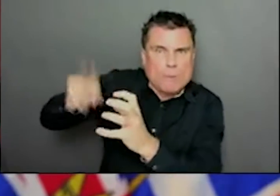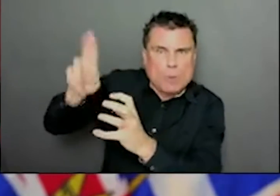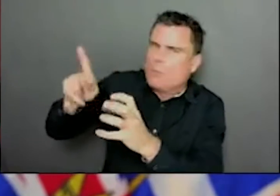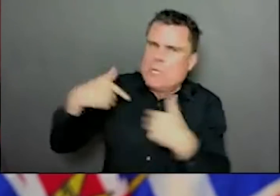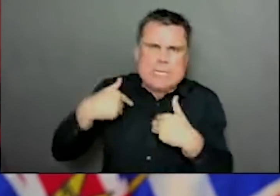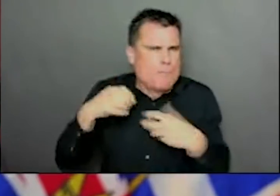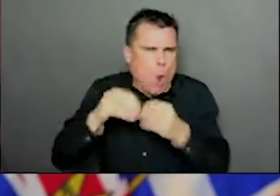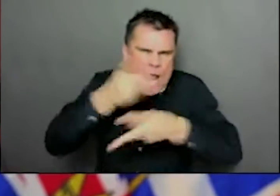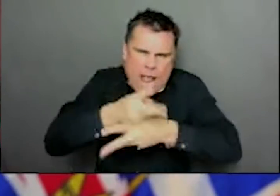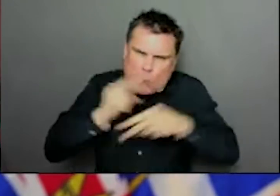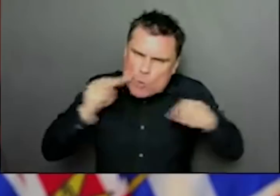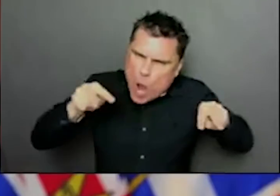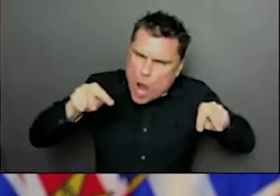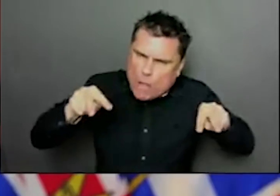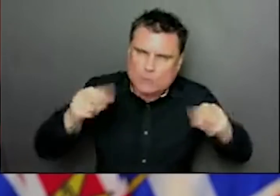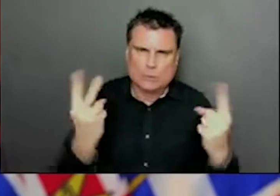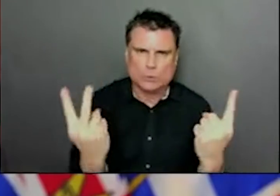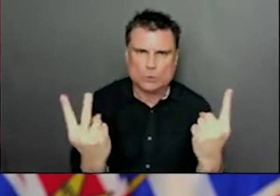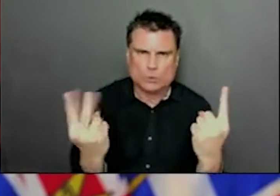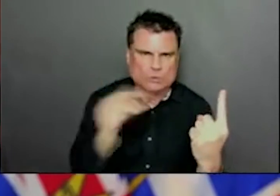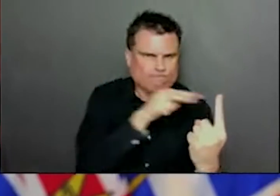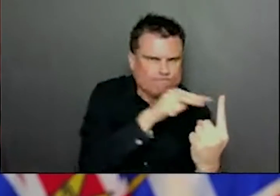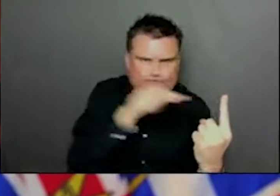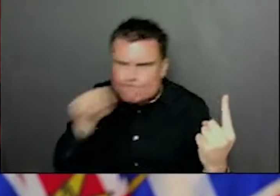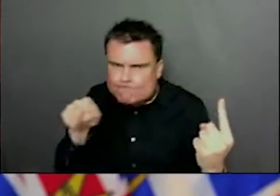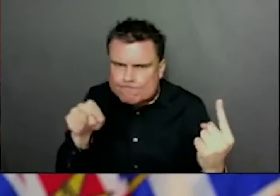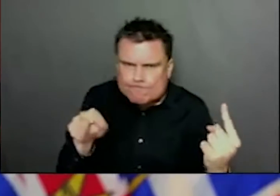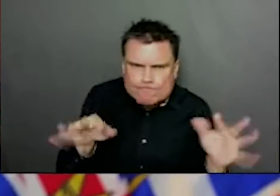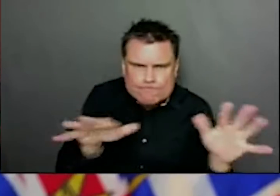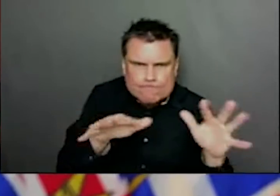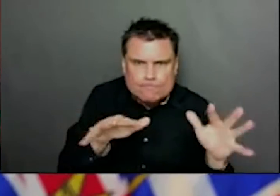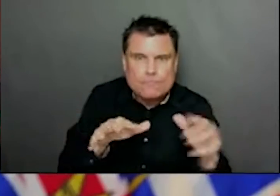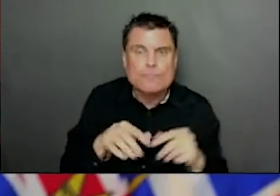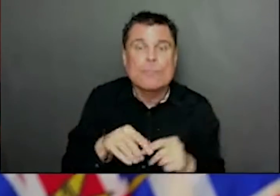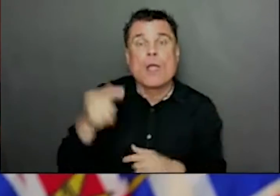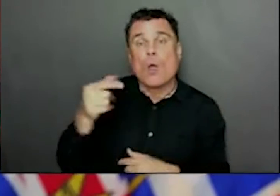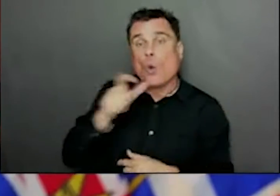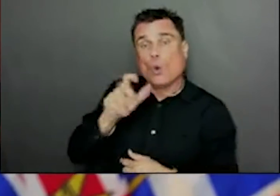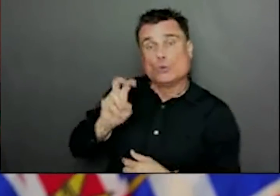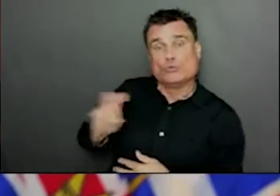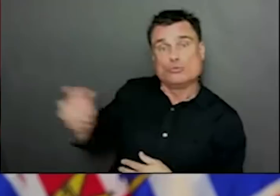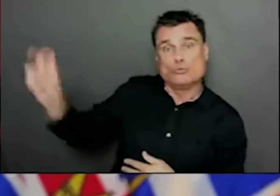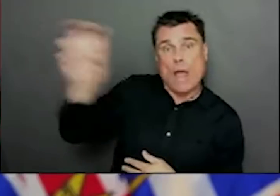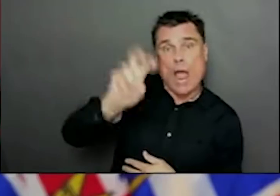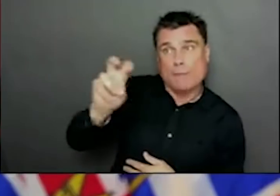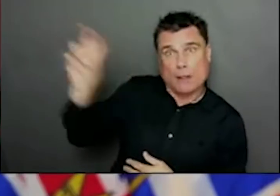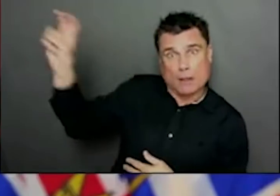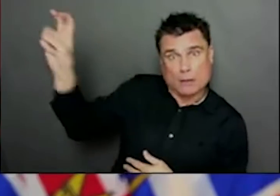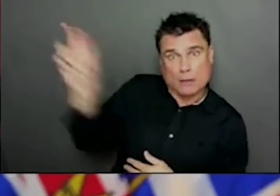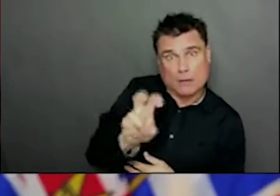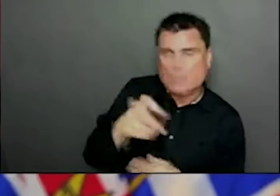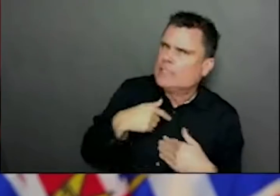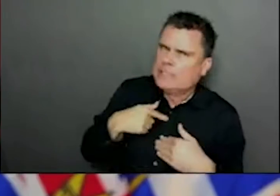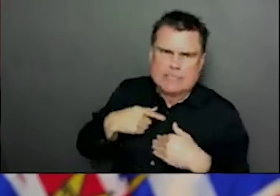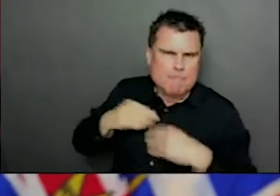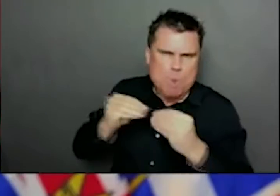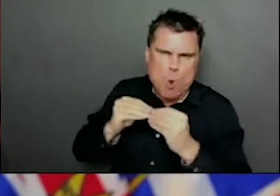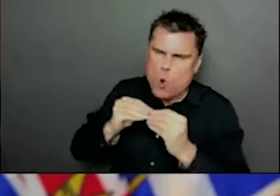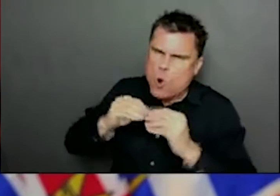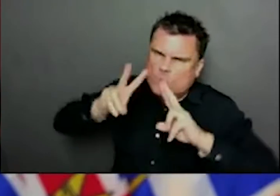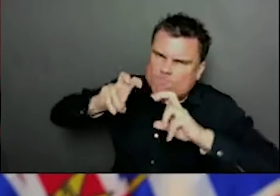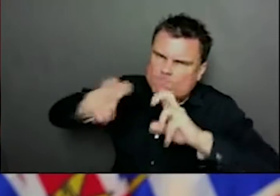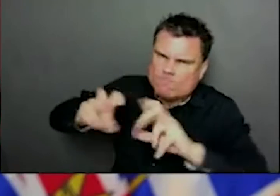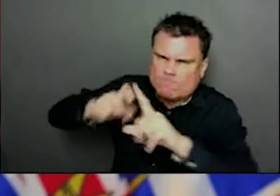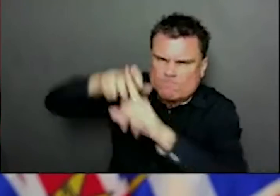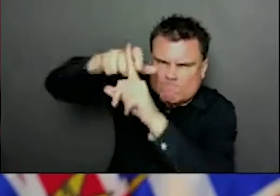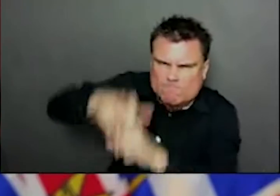isolates from people who have traveled, and also a selection of people from around the province on an ongoing basis. So we have not yet found any